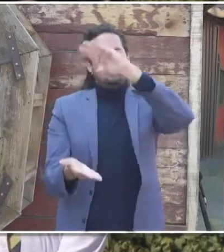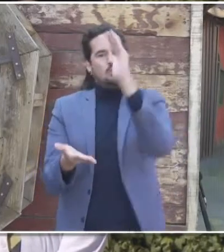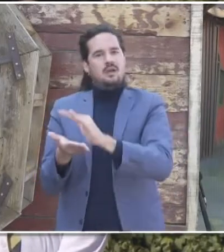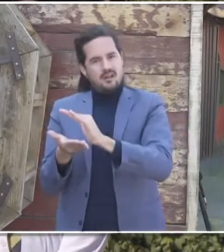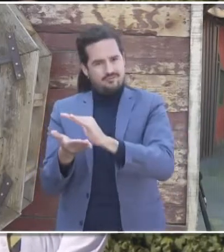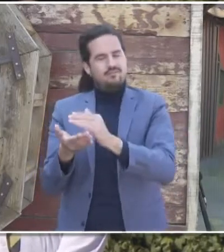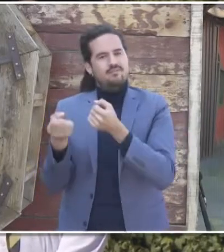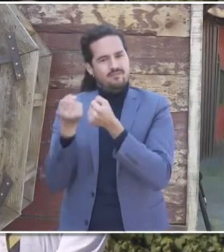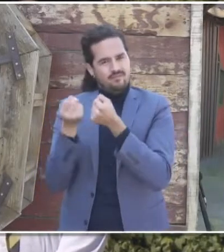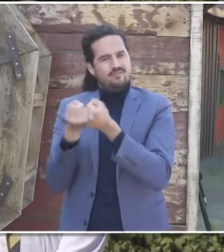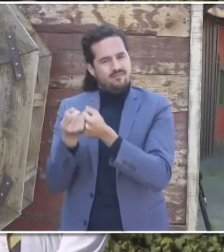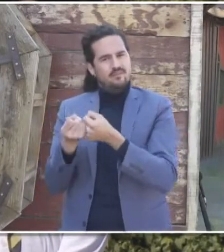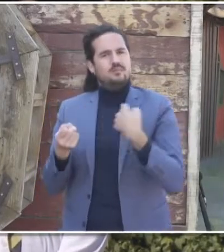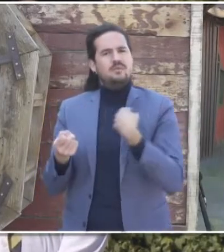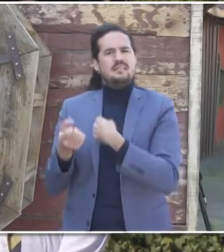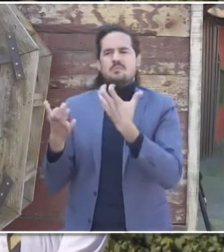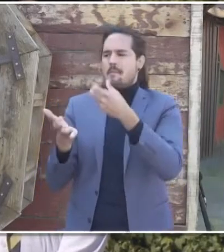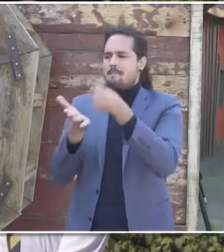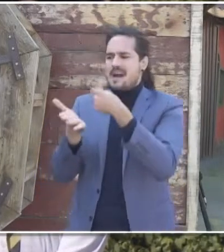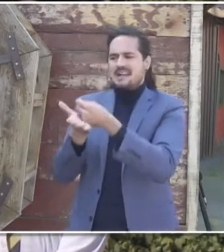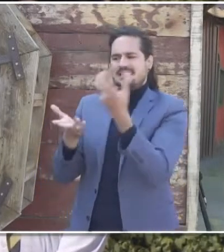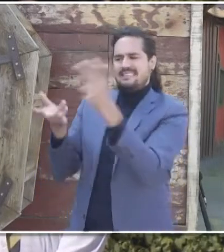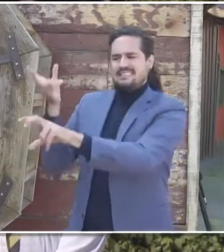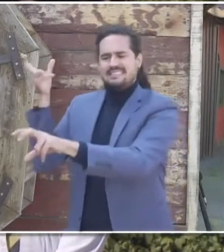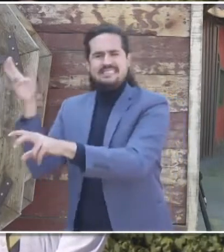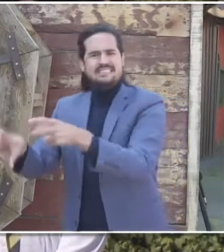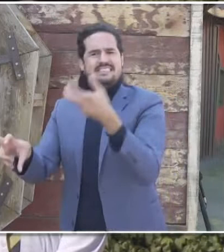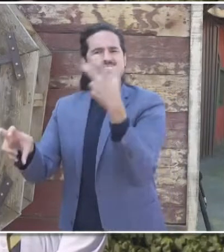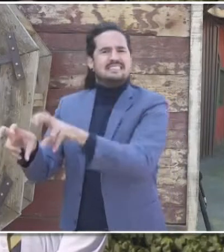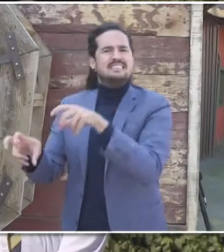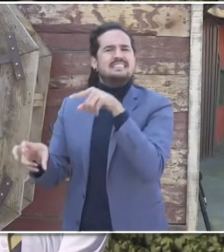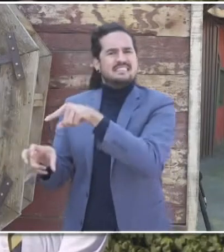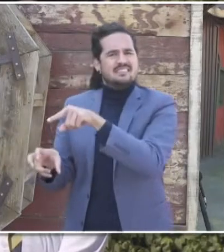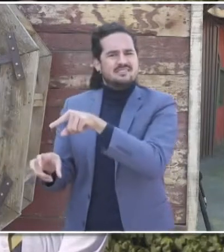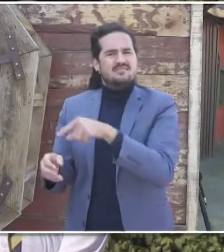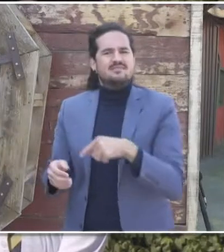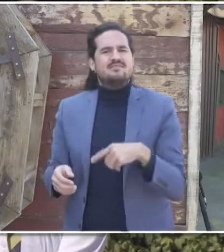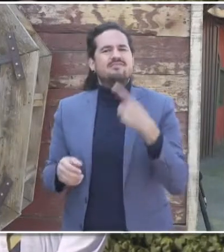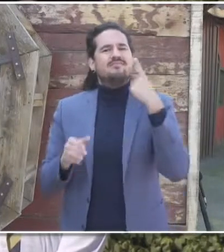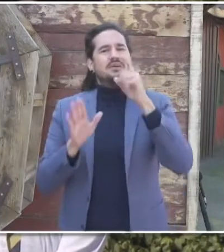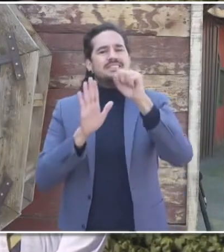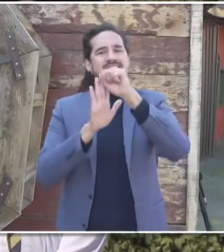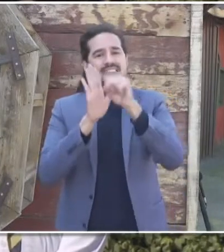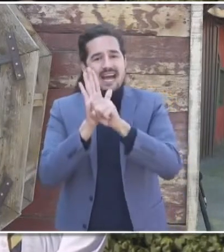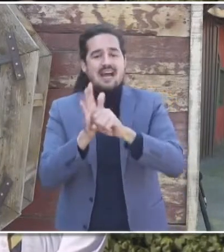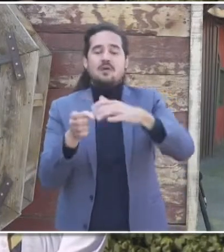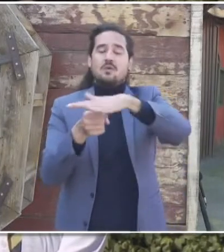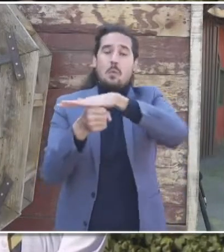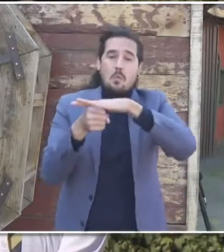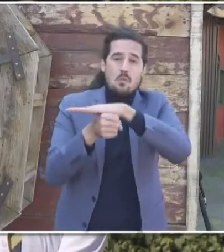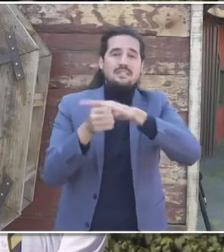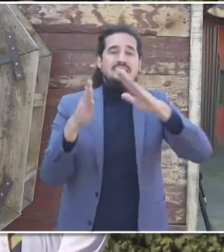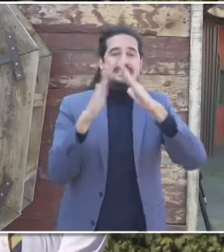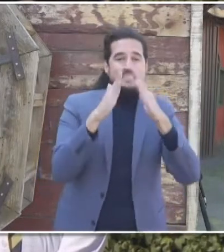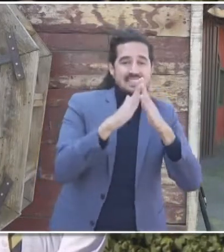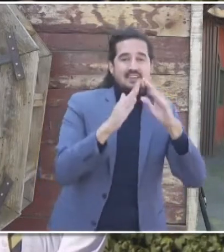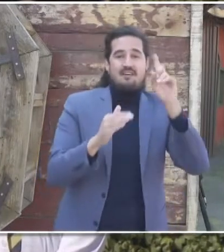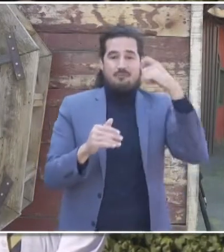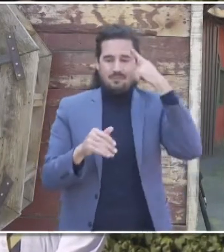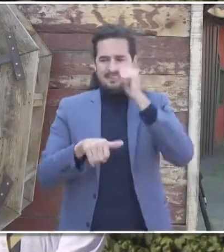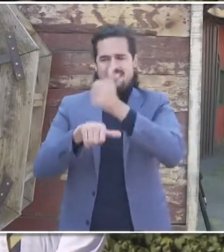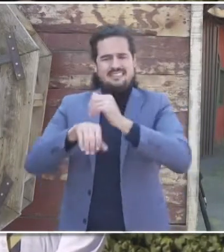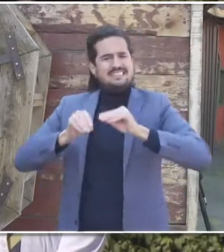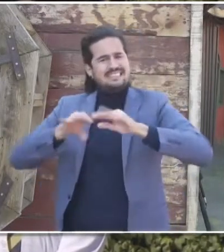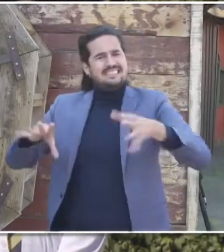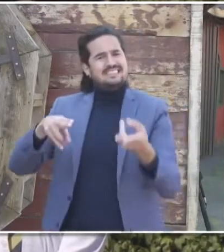It will provide additional support for state, for local government, for more testing, for ramp